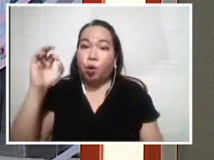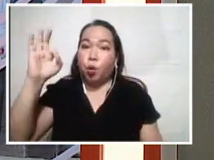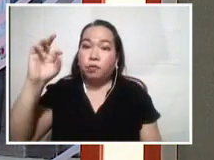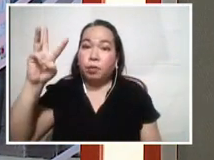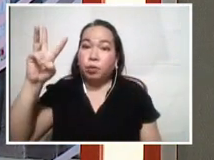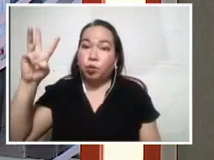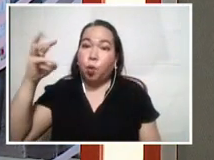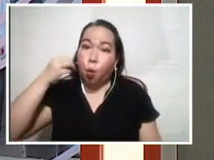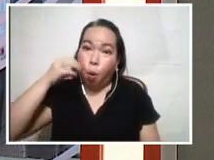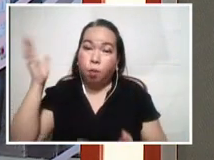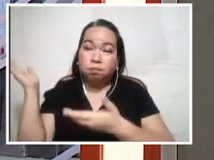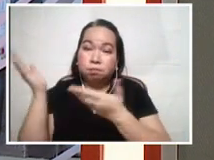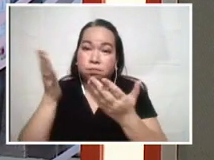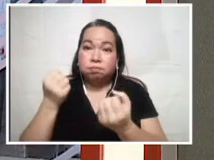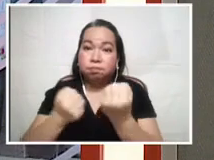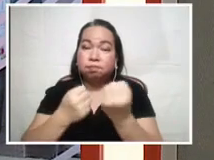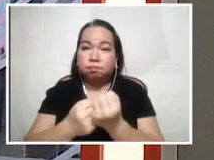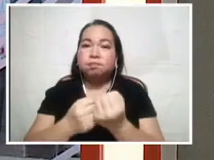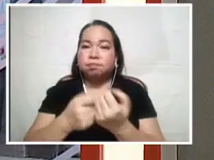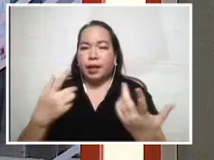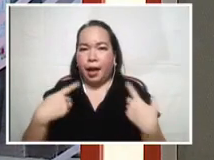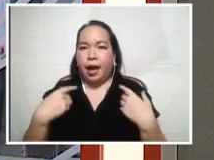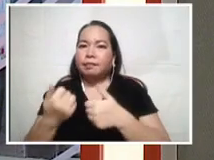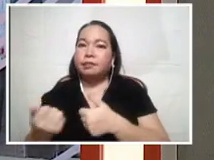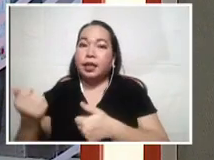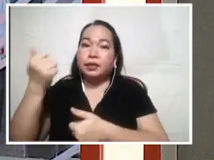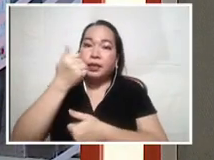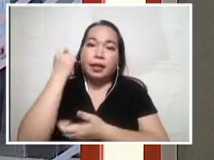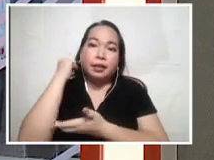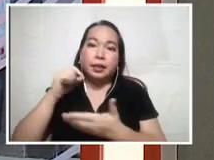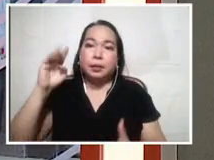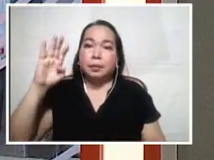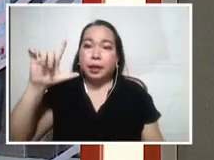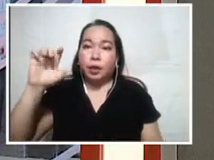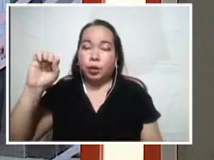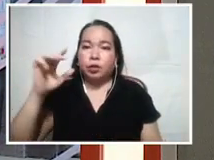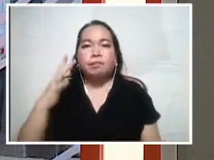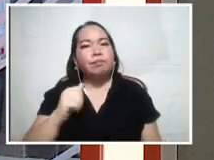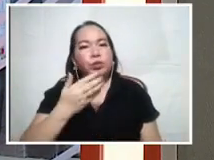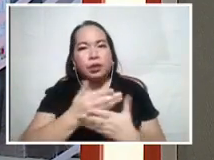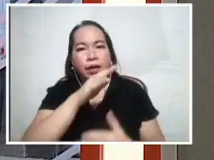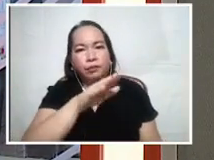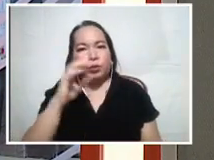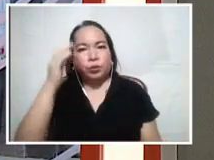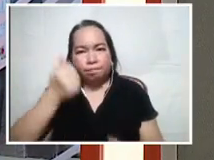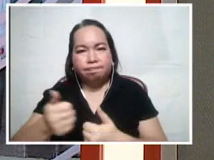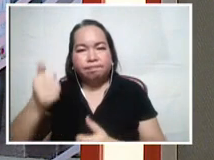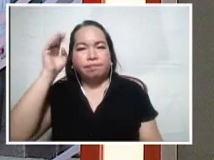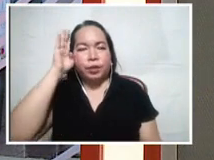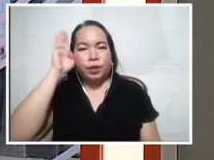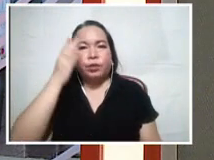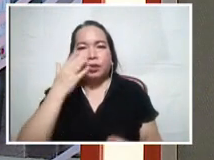Secretary Silvestre Bello III. Secretary, good afternoon and thank you so much for taking our call. It's so nice to talk to you once again.